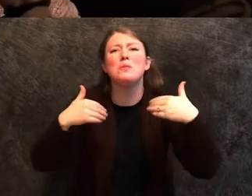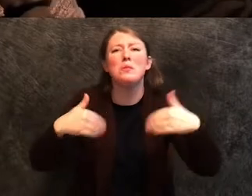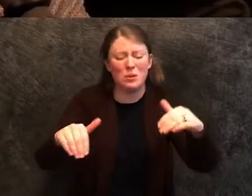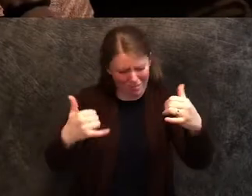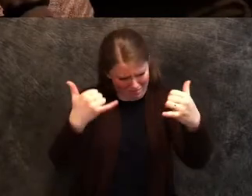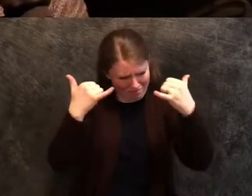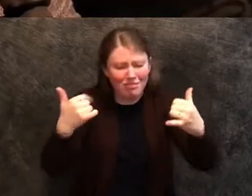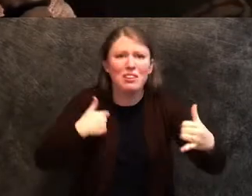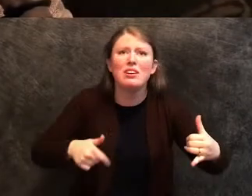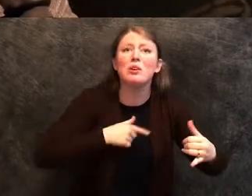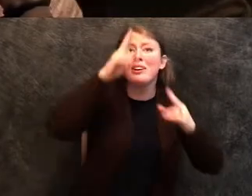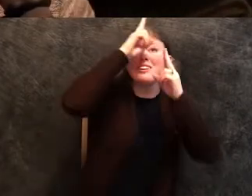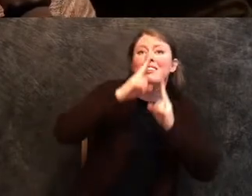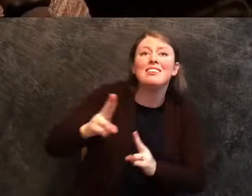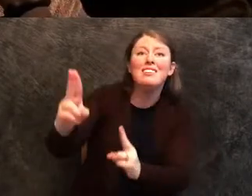lift you up.